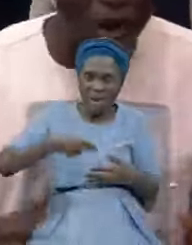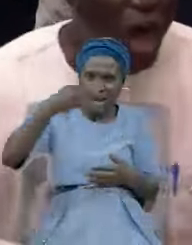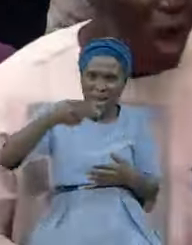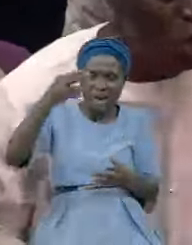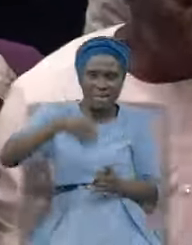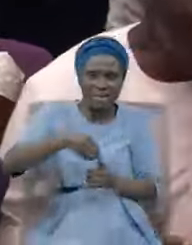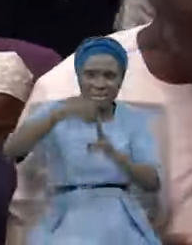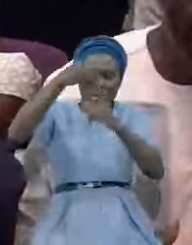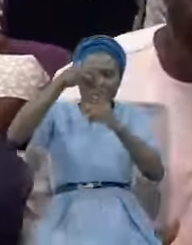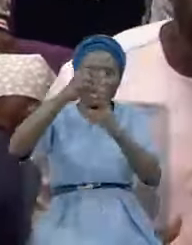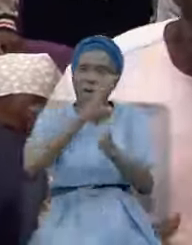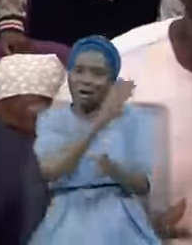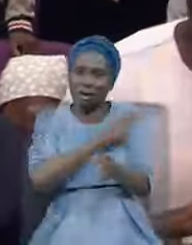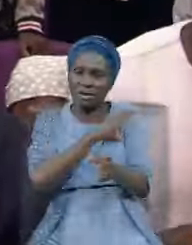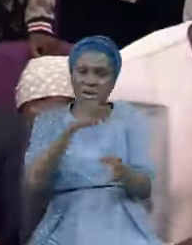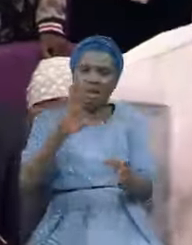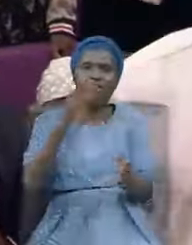there.